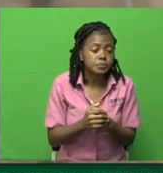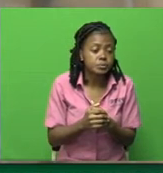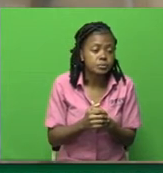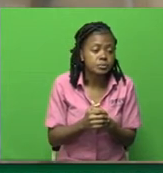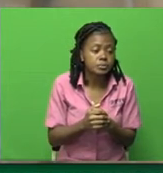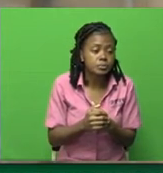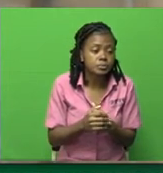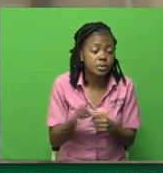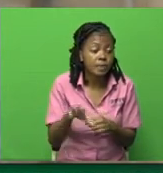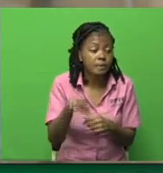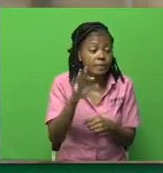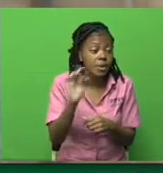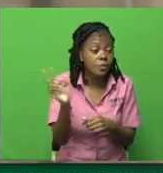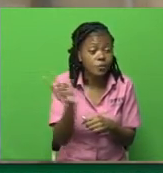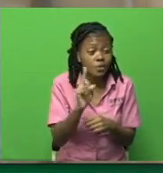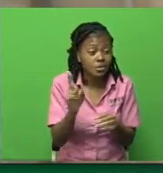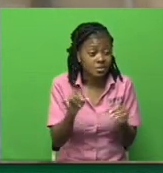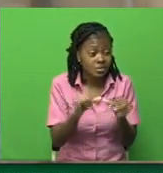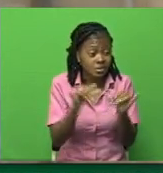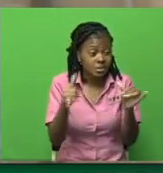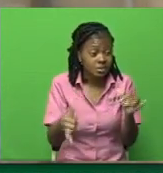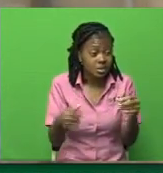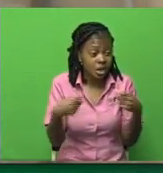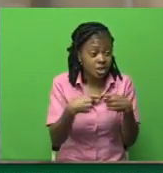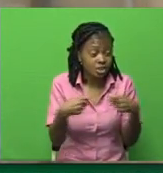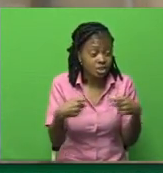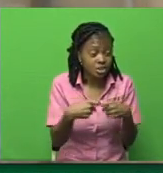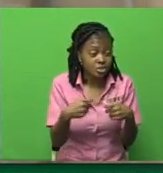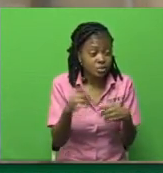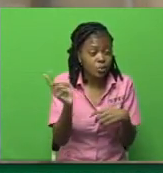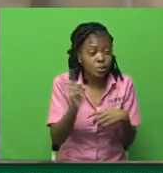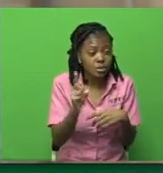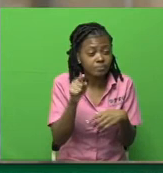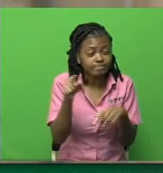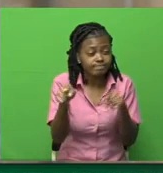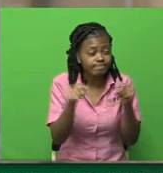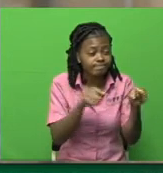vulnerabilities that can lead to catastrophic failures